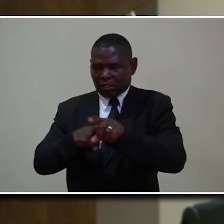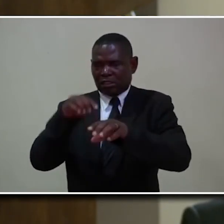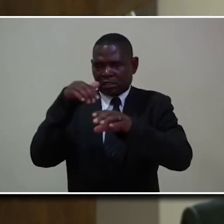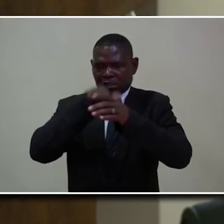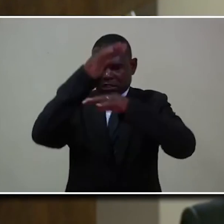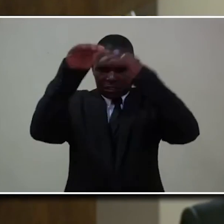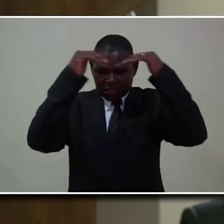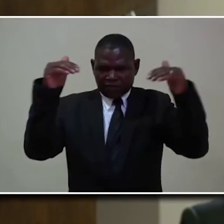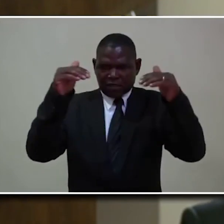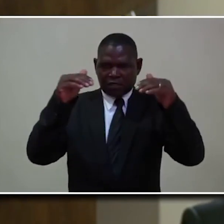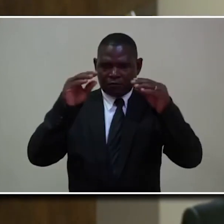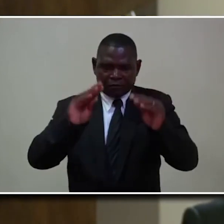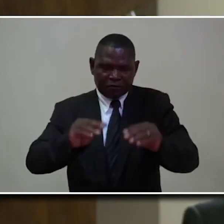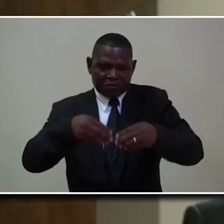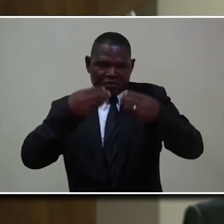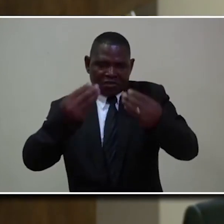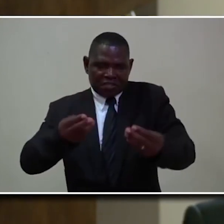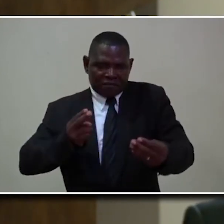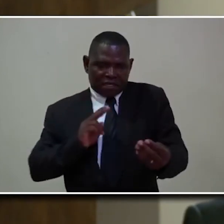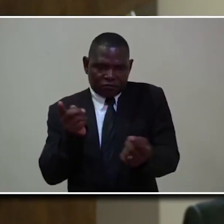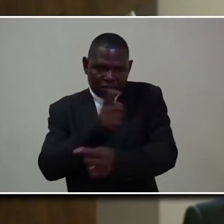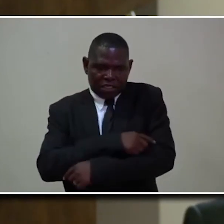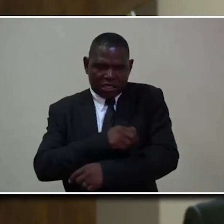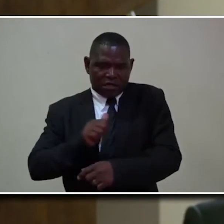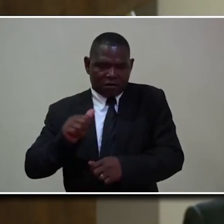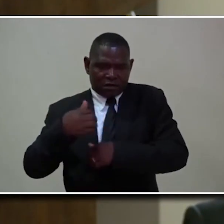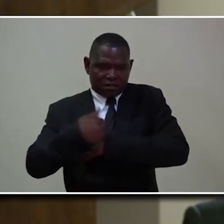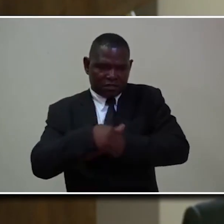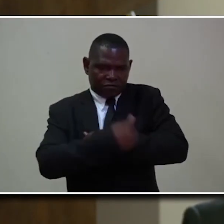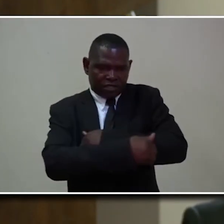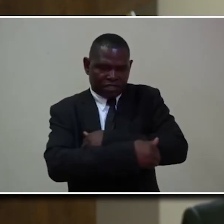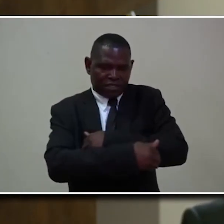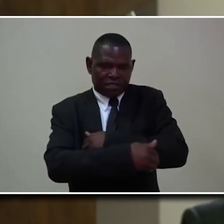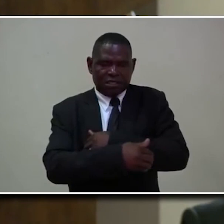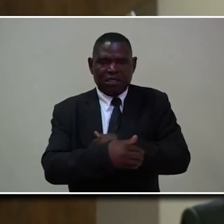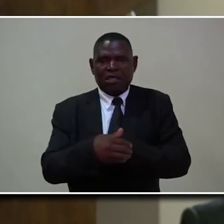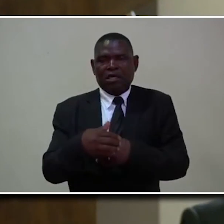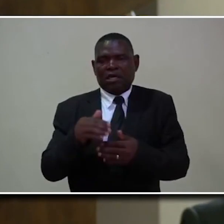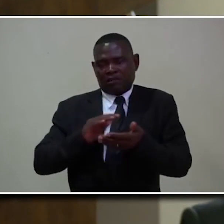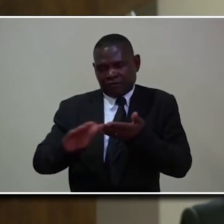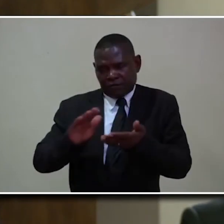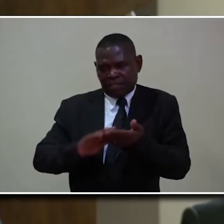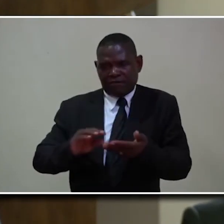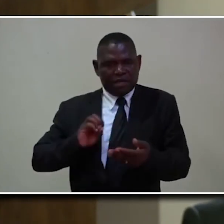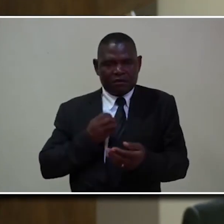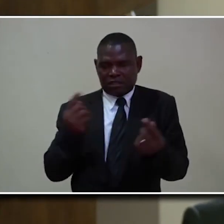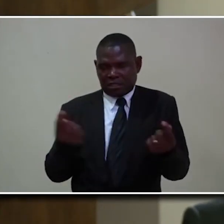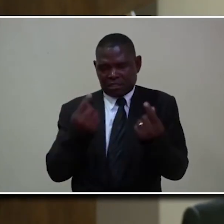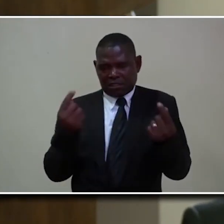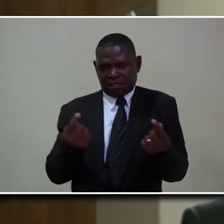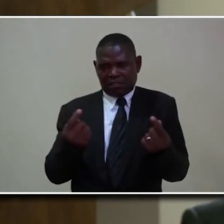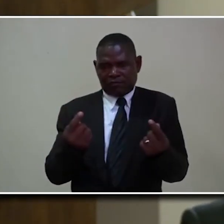as it is in heaven. Give us this day our daily bread, and forgive us